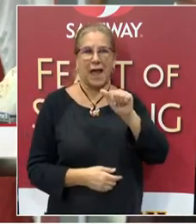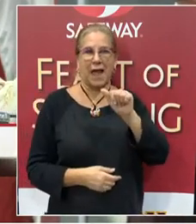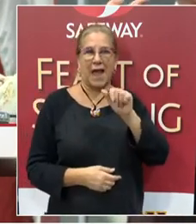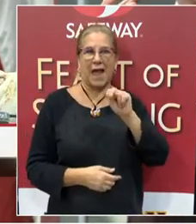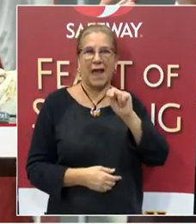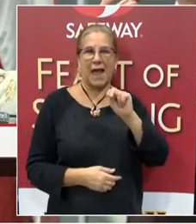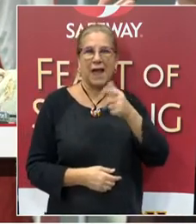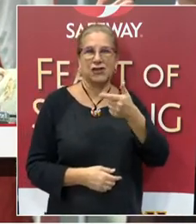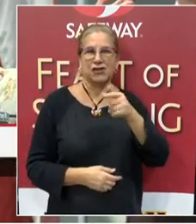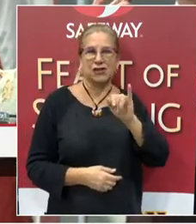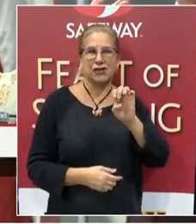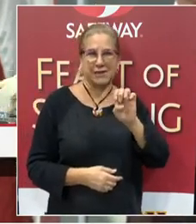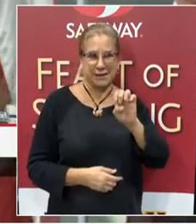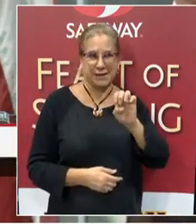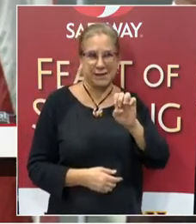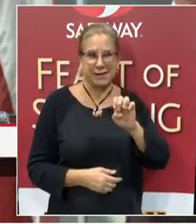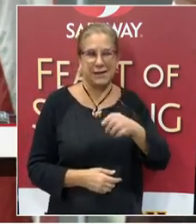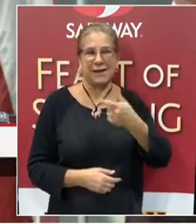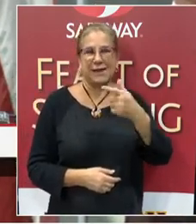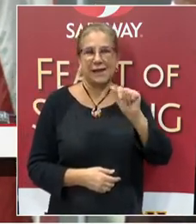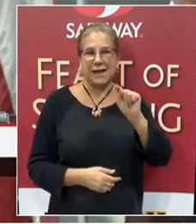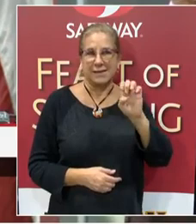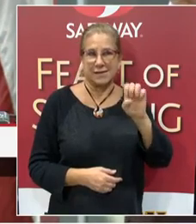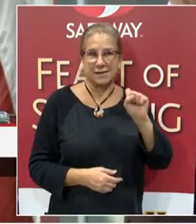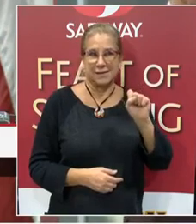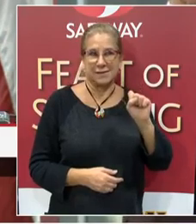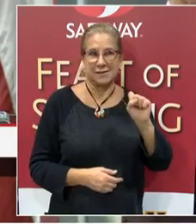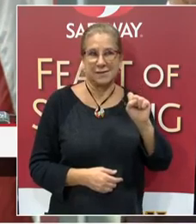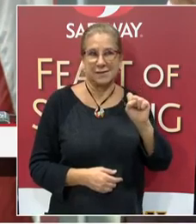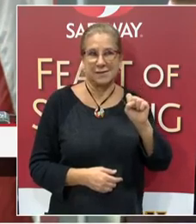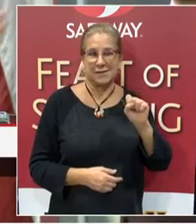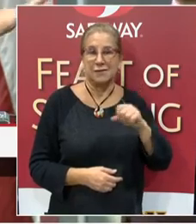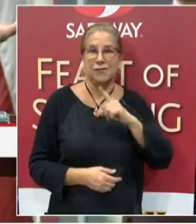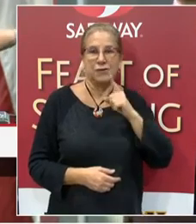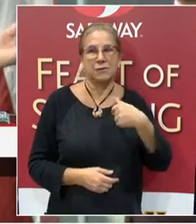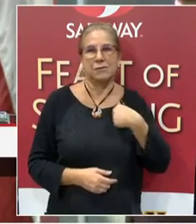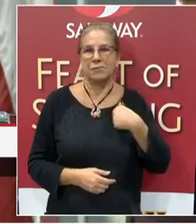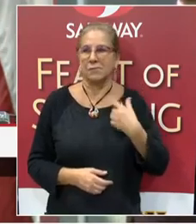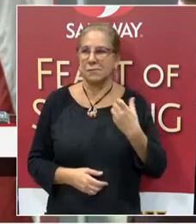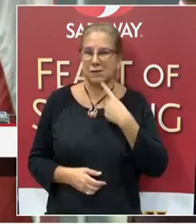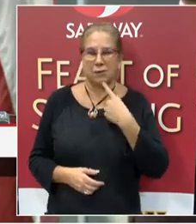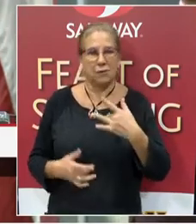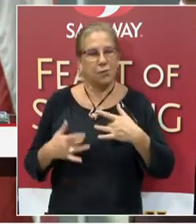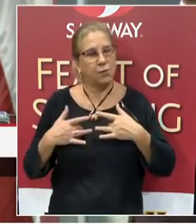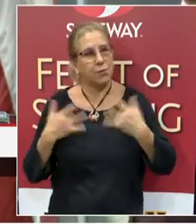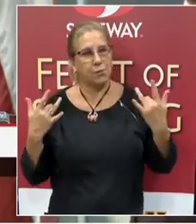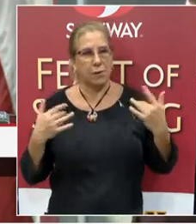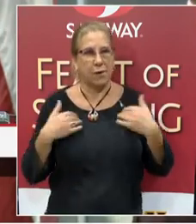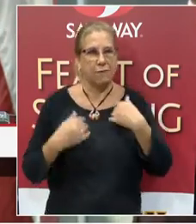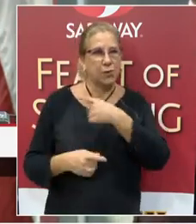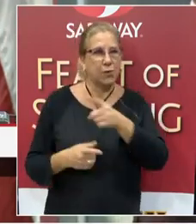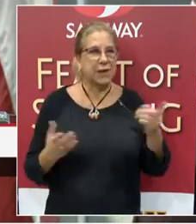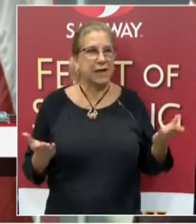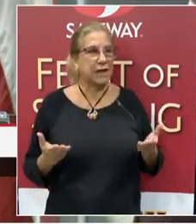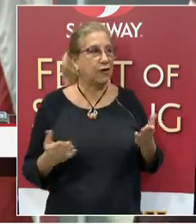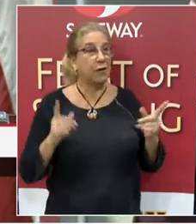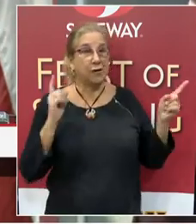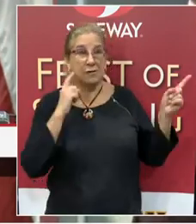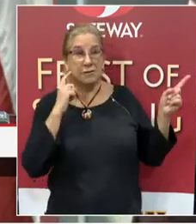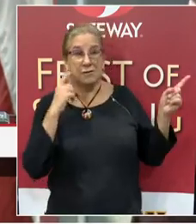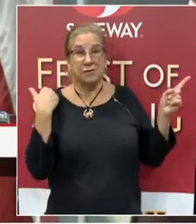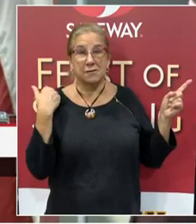you all in our home today. First, I want to thank you, Tom, for your kind words and